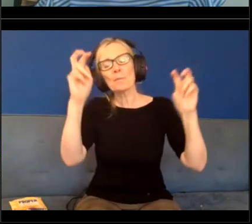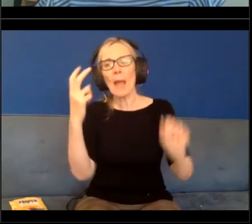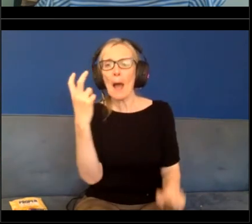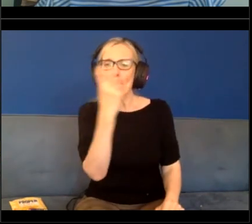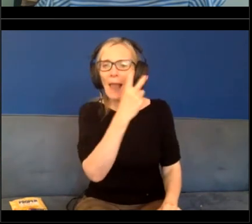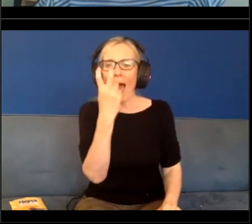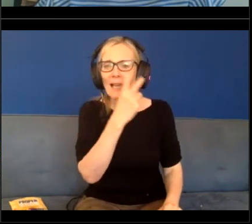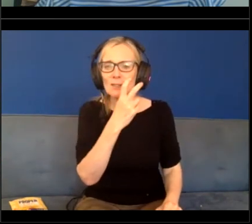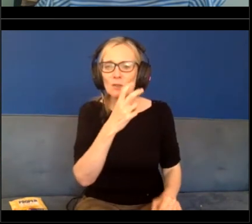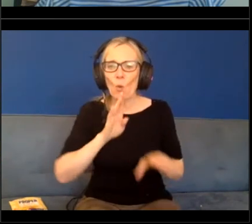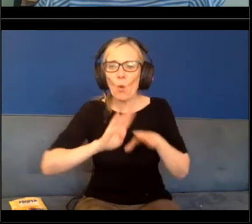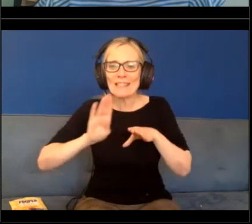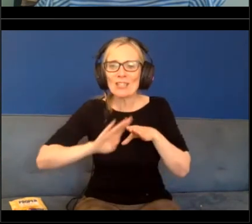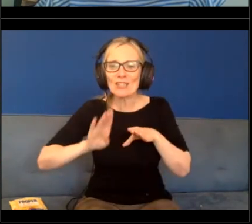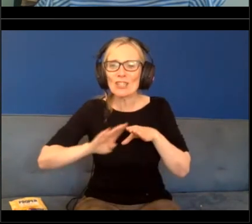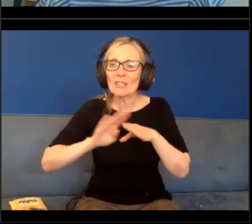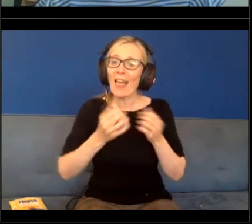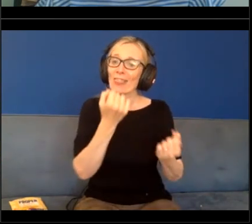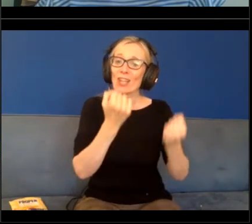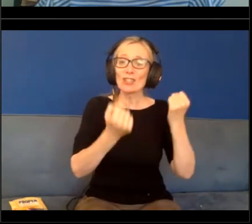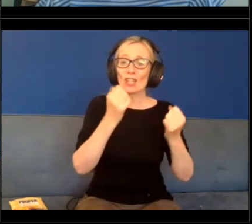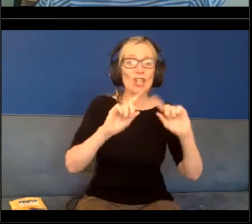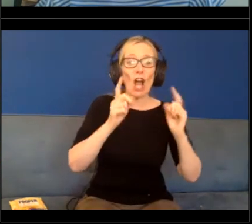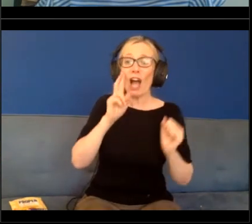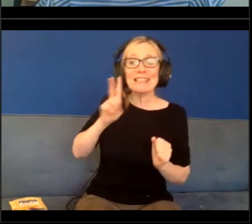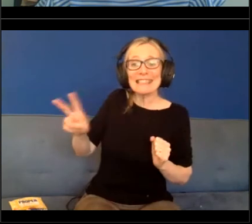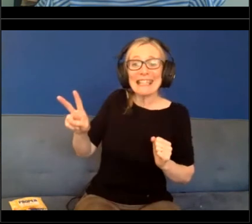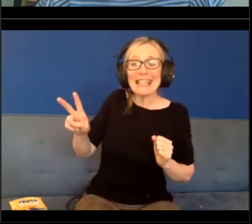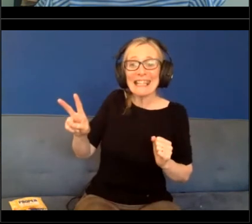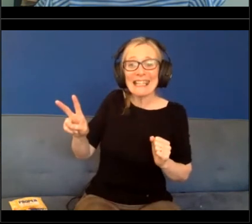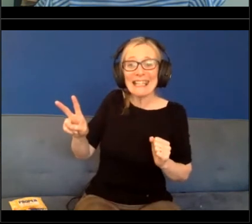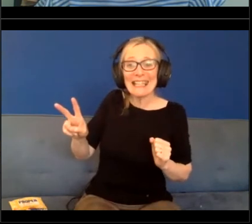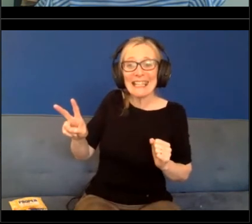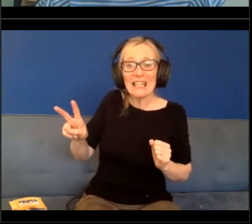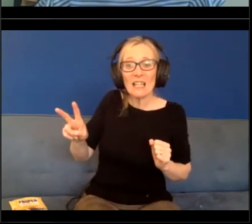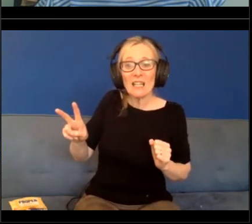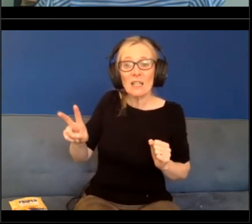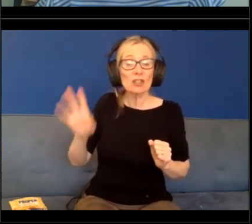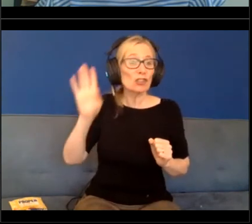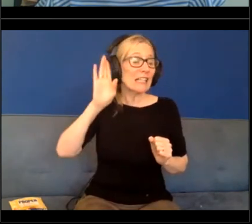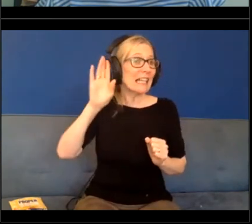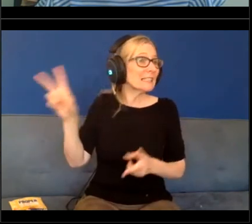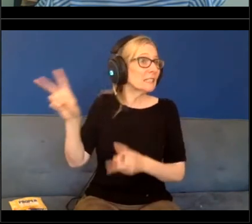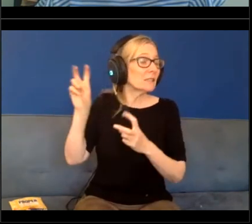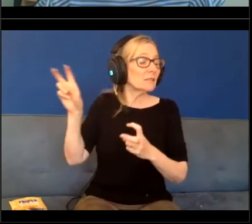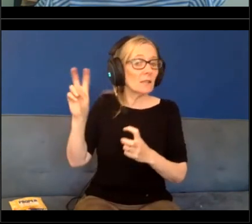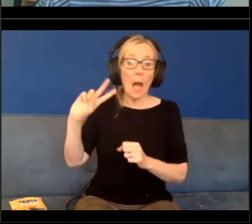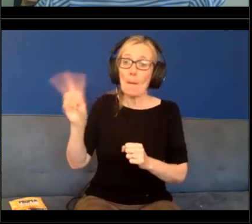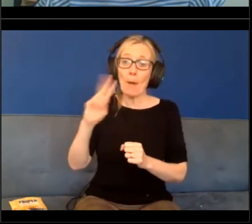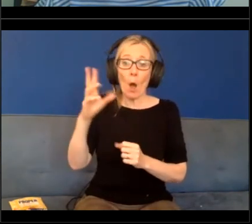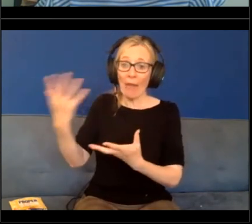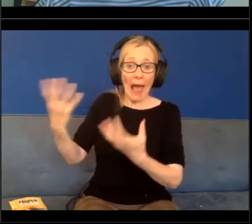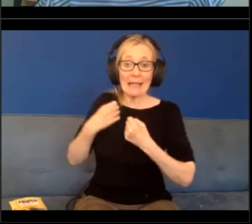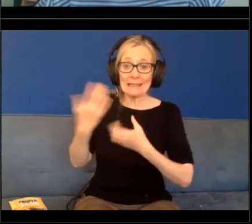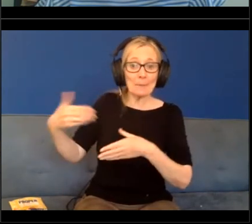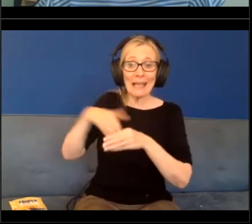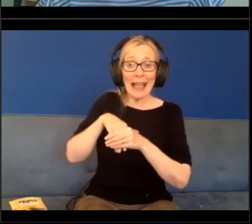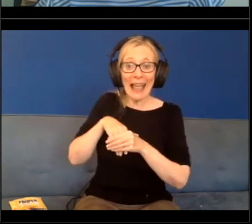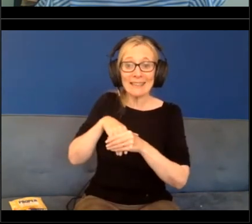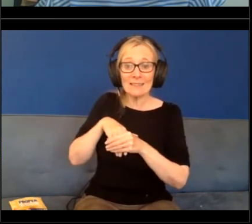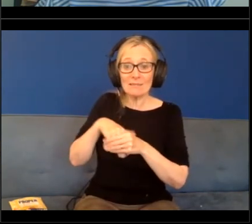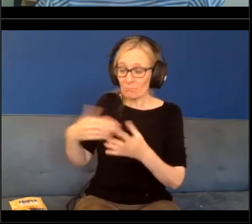the sense that the judges of the audition couldn't see the people, and they were both accepted into the orchestra. And when I went